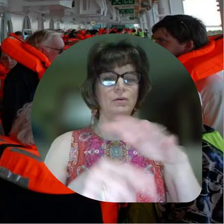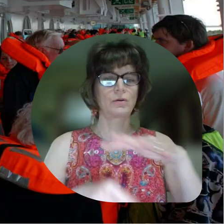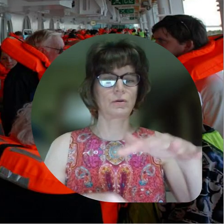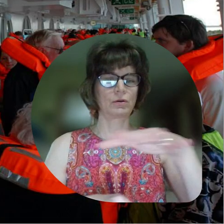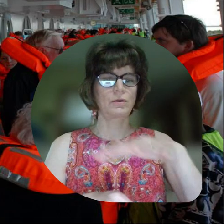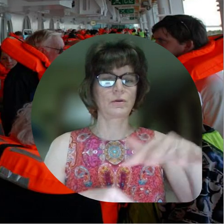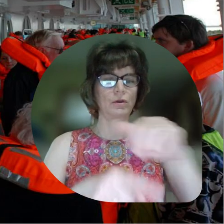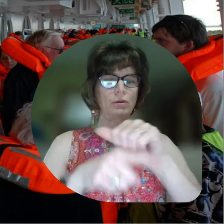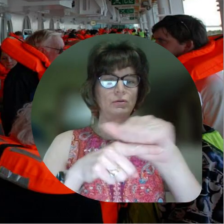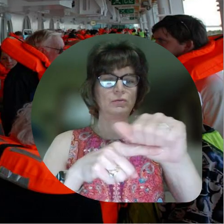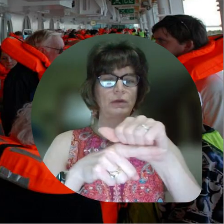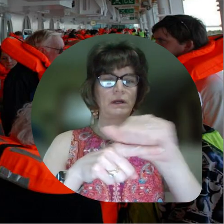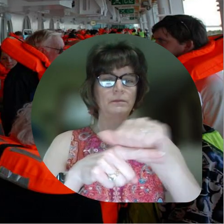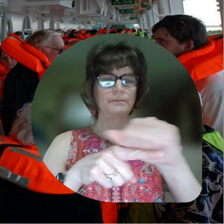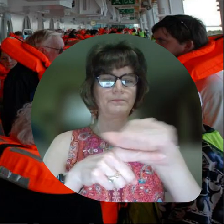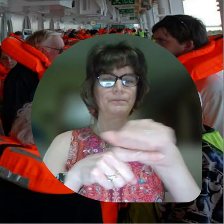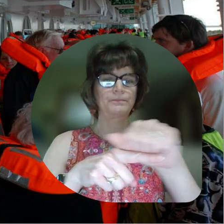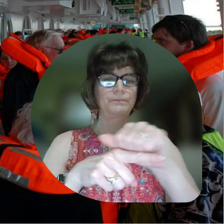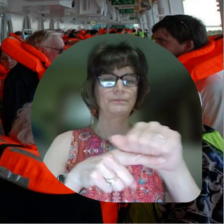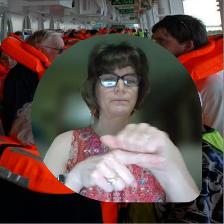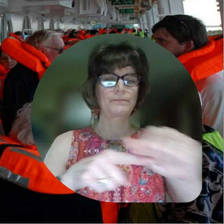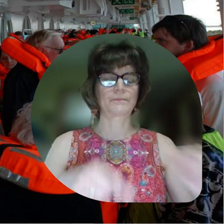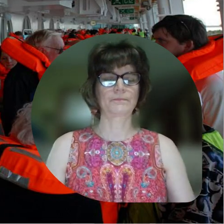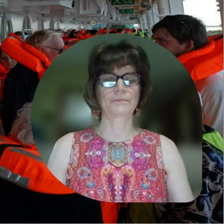Muster, drill.